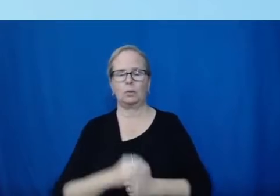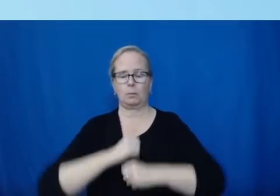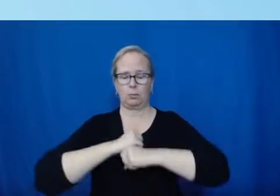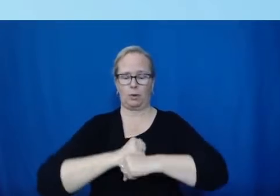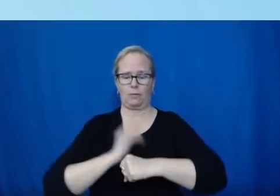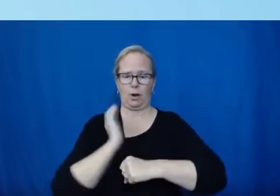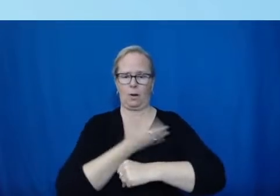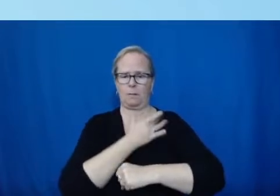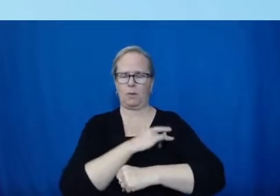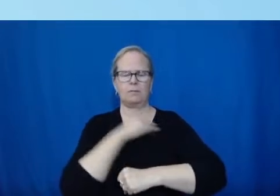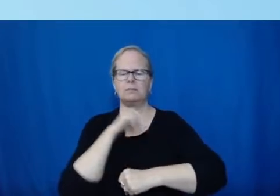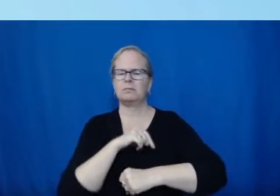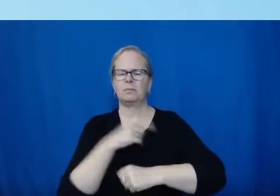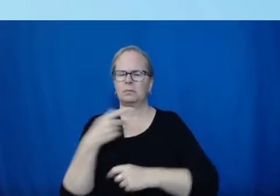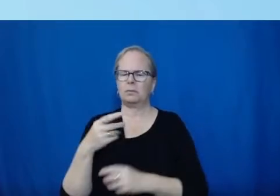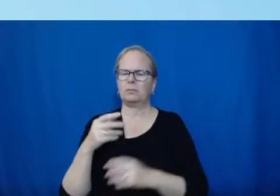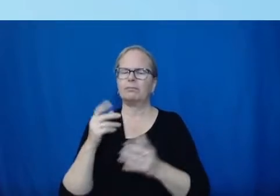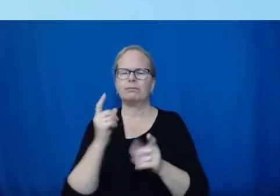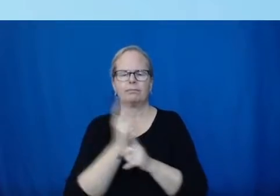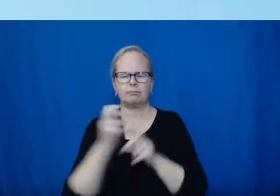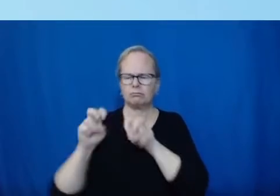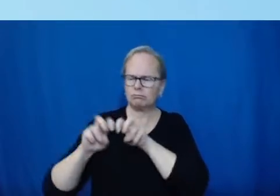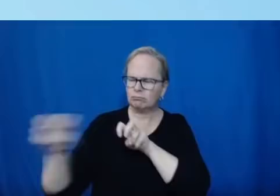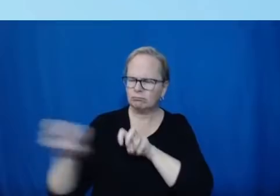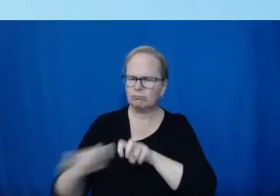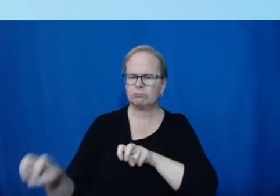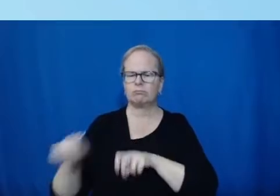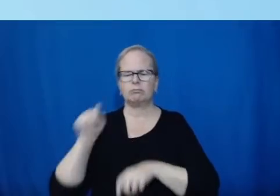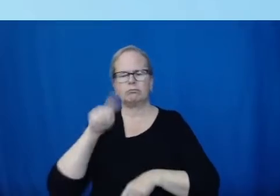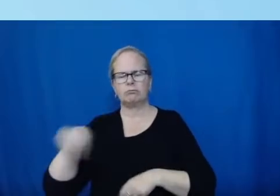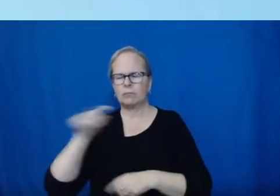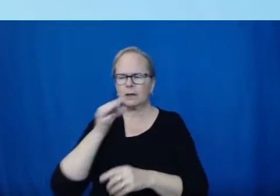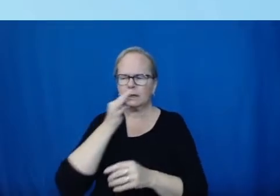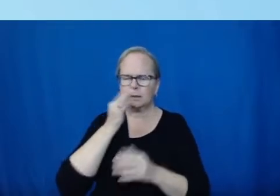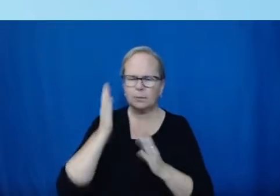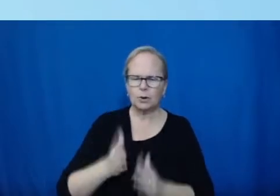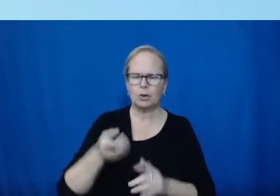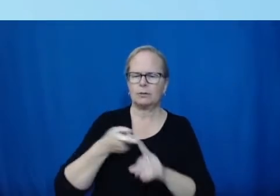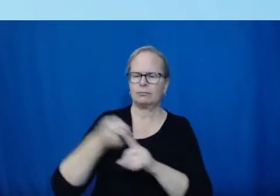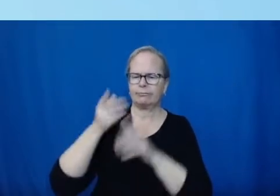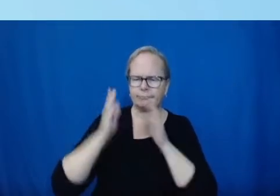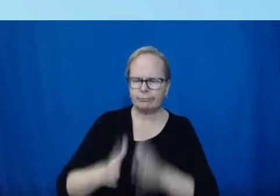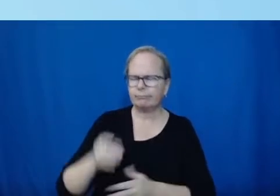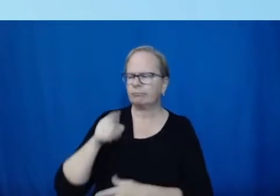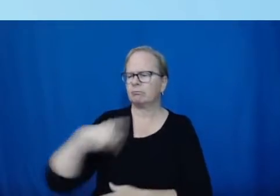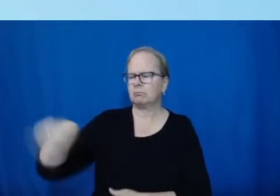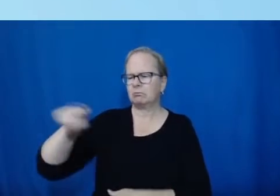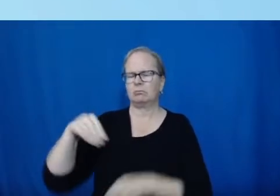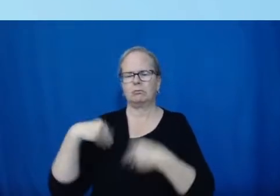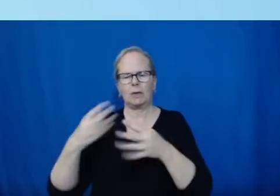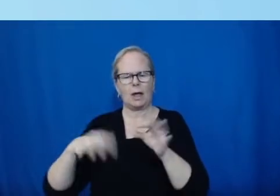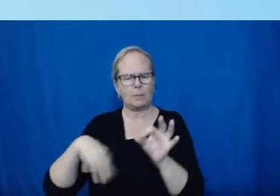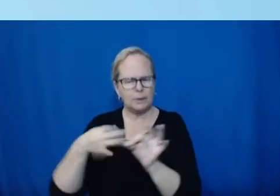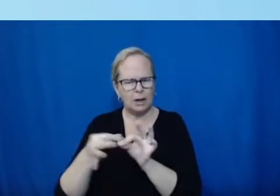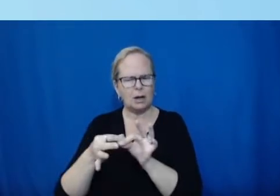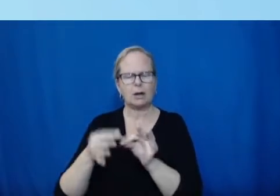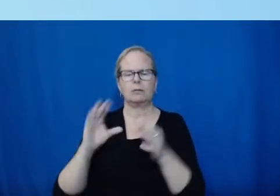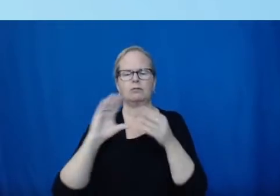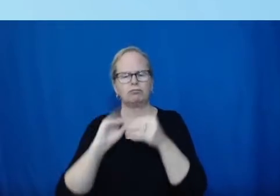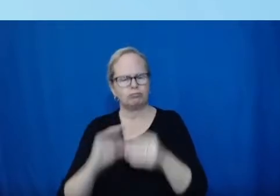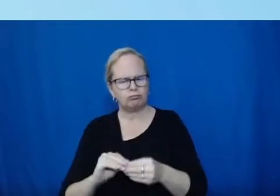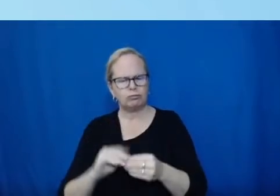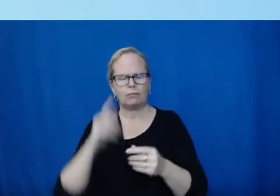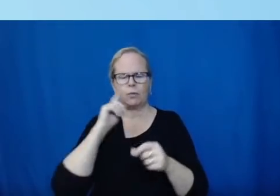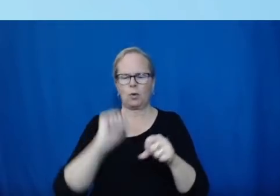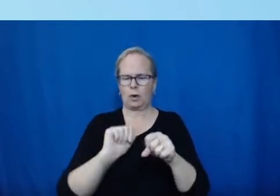doctors and experts. We will endeavour to bring timely, accurate updates on the COVID-19 crisis in Alberta and take questions from the media. The views of our